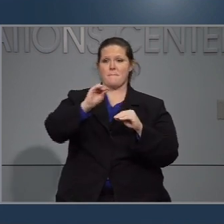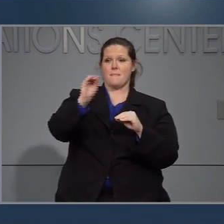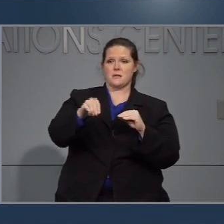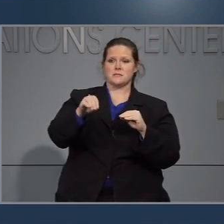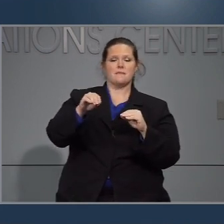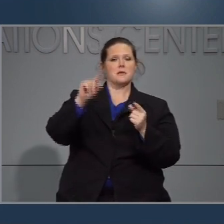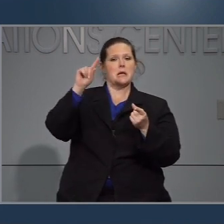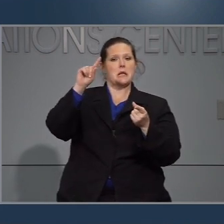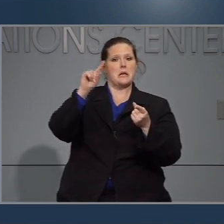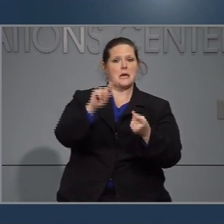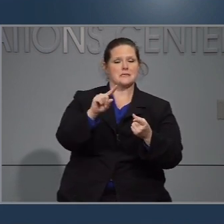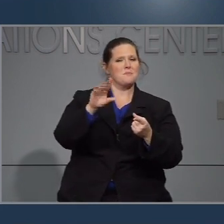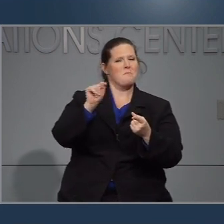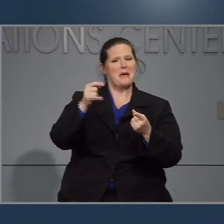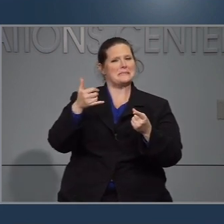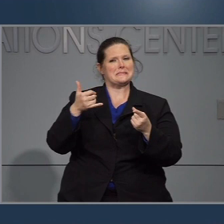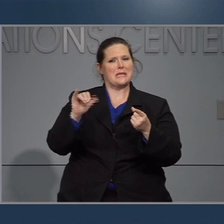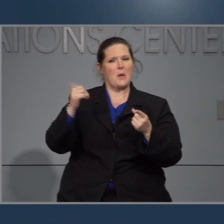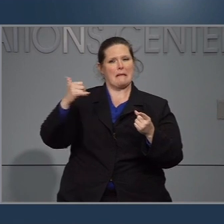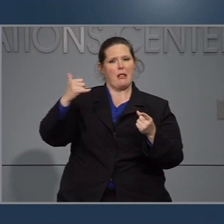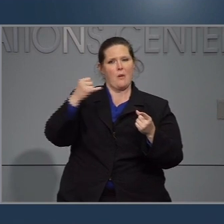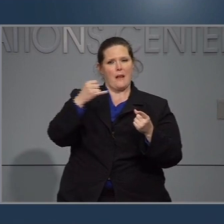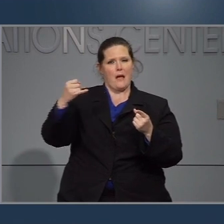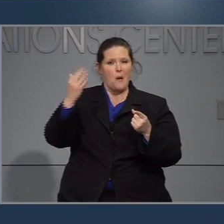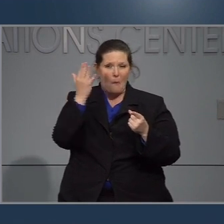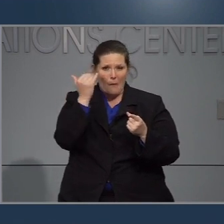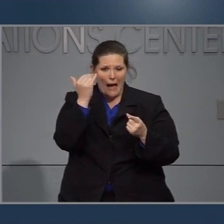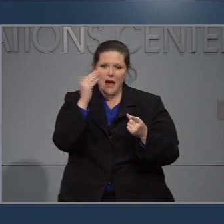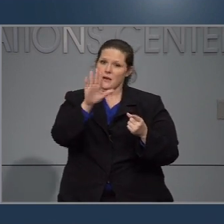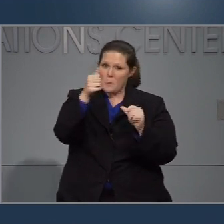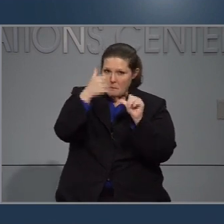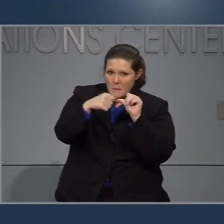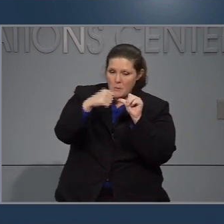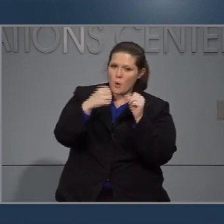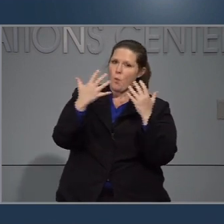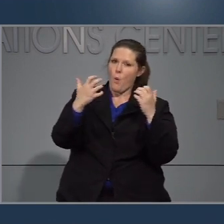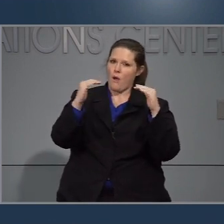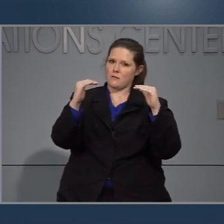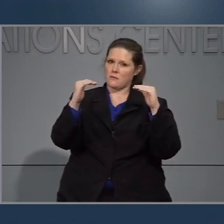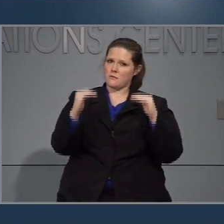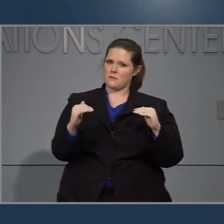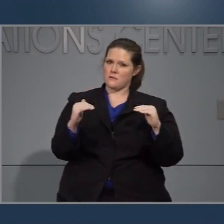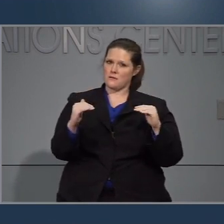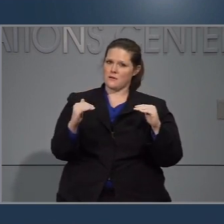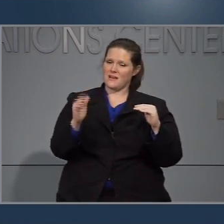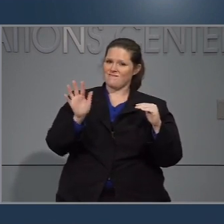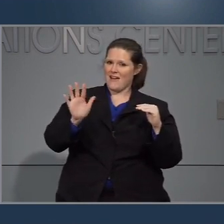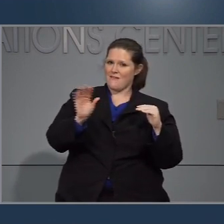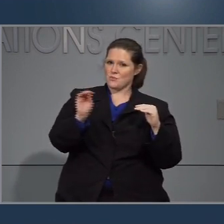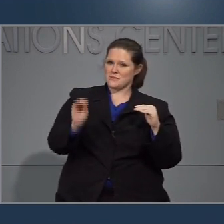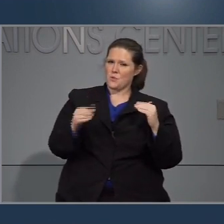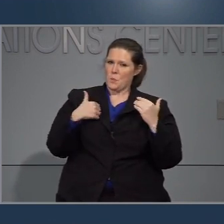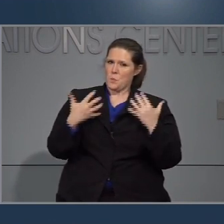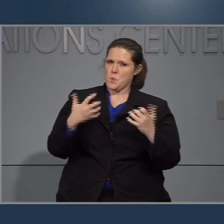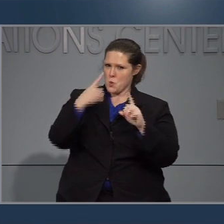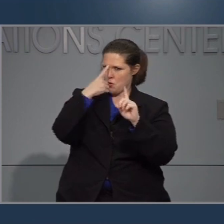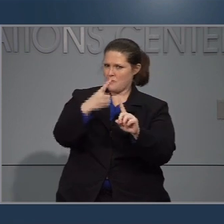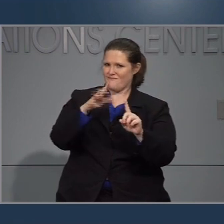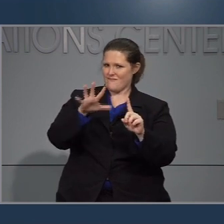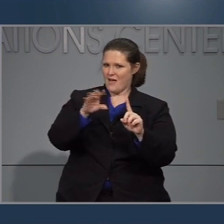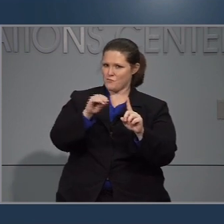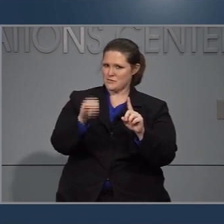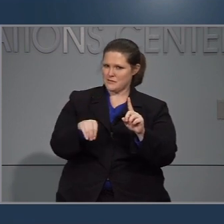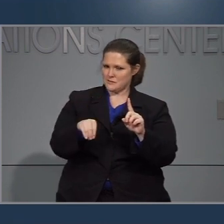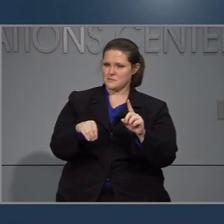but it still gets a yellow line because, again, we'd still like to see this number closer to 5%. North